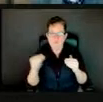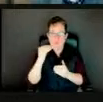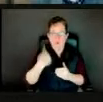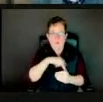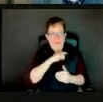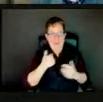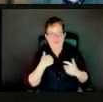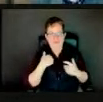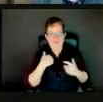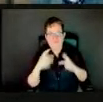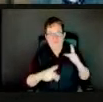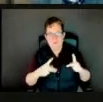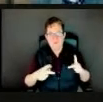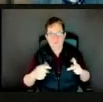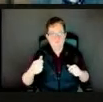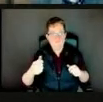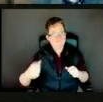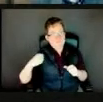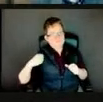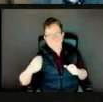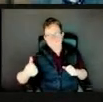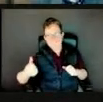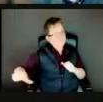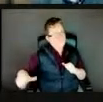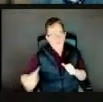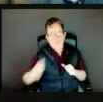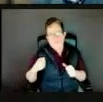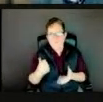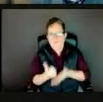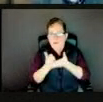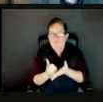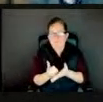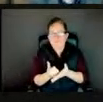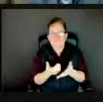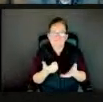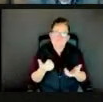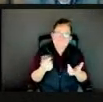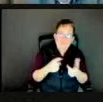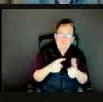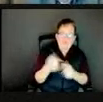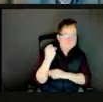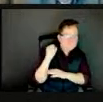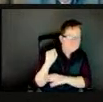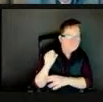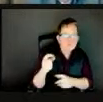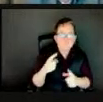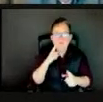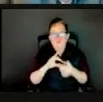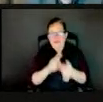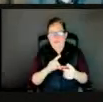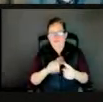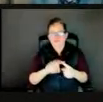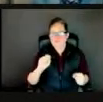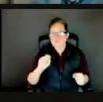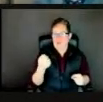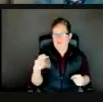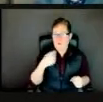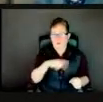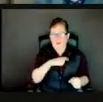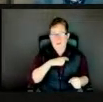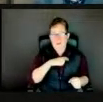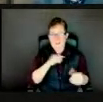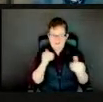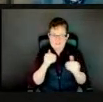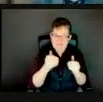resistant and can't really be helped in the short term. You know, we can continue to do things, but in terms of sheltering, we've got to push as close to 500